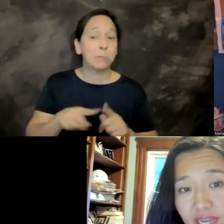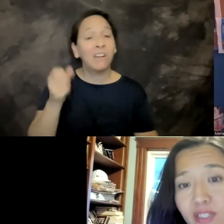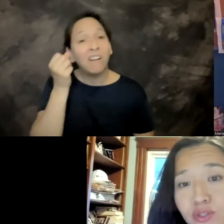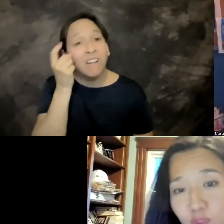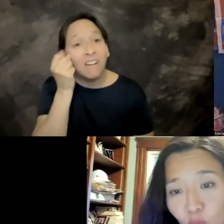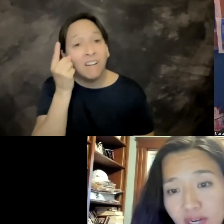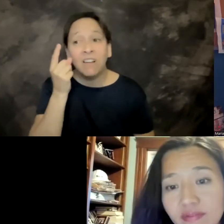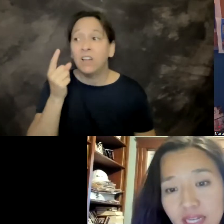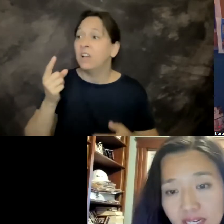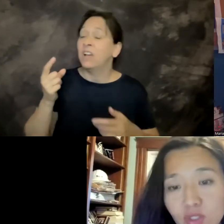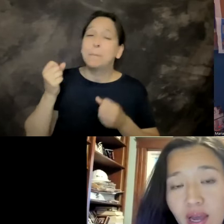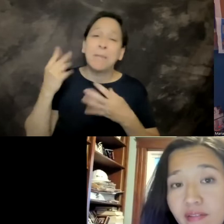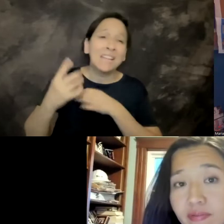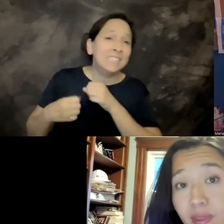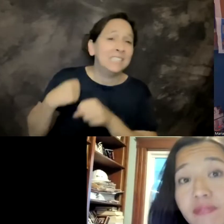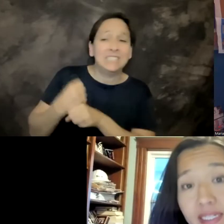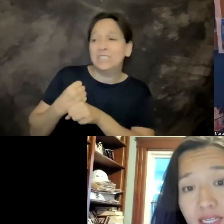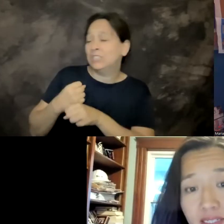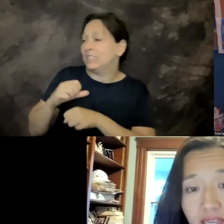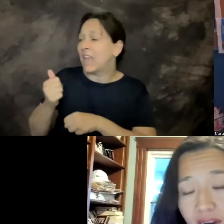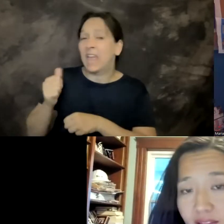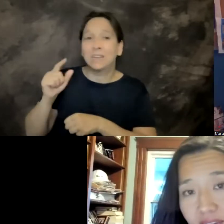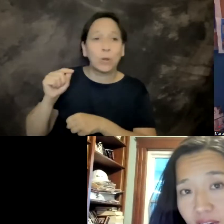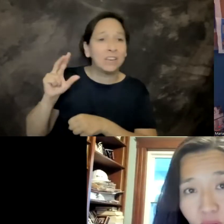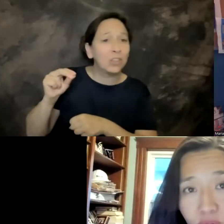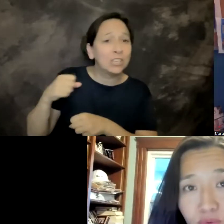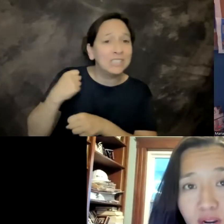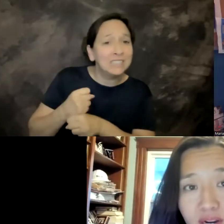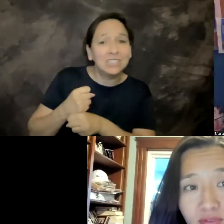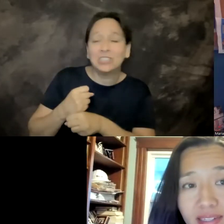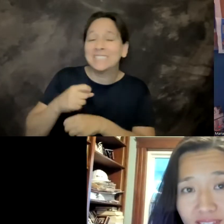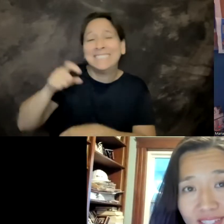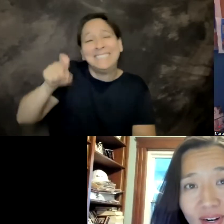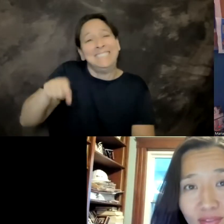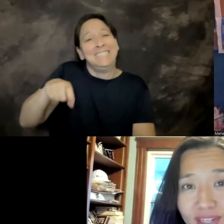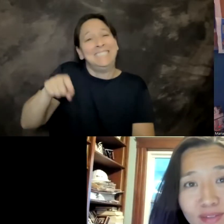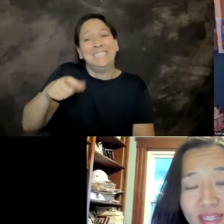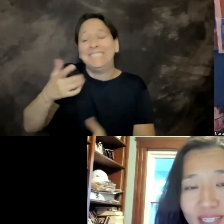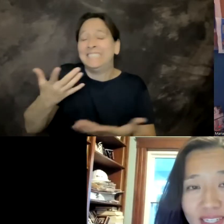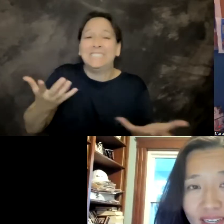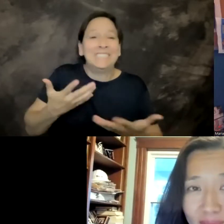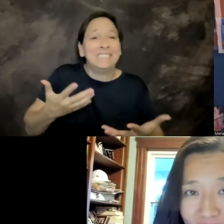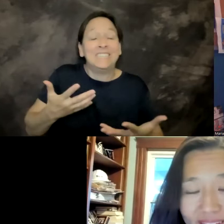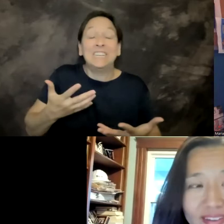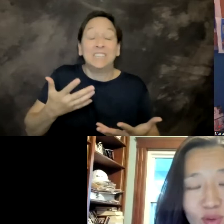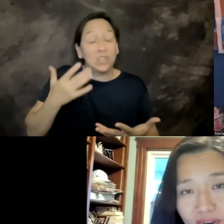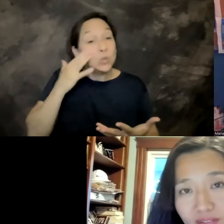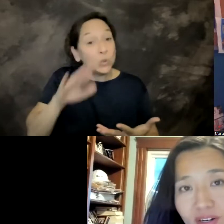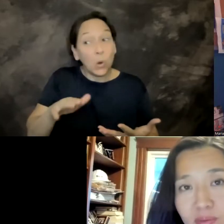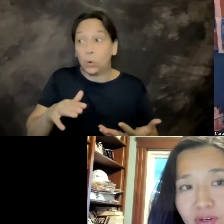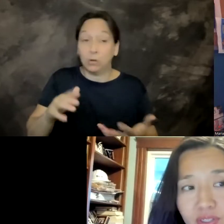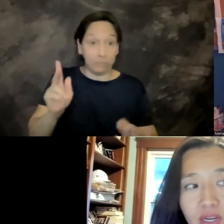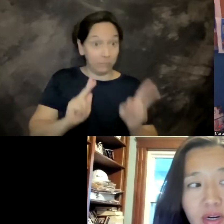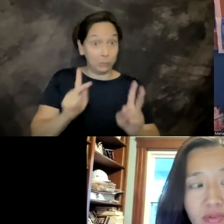of getting to this point of needing to have big fixes. And I think anyone who rides the T on a regular basis, like me and so many of